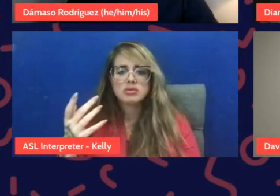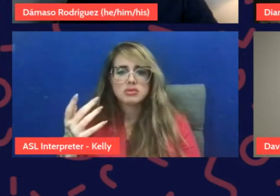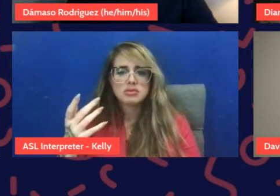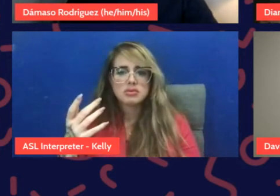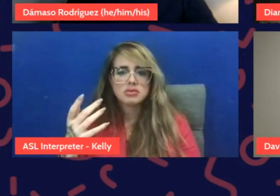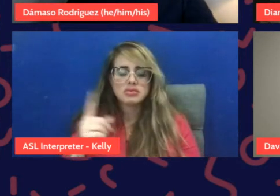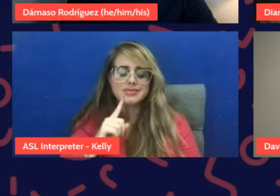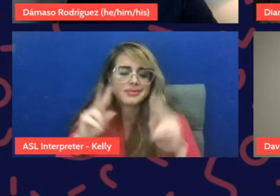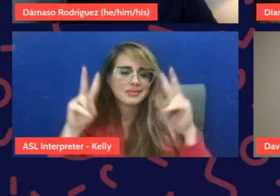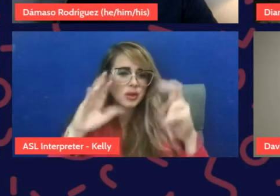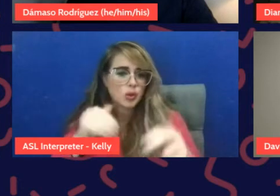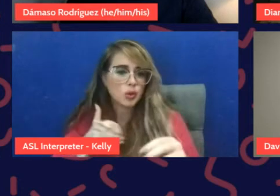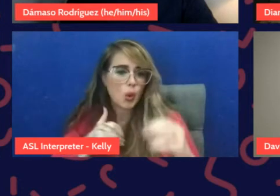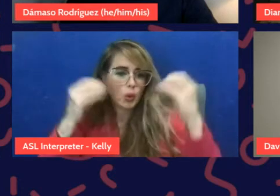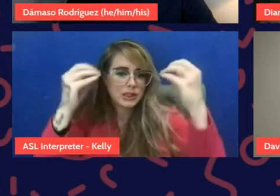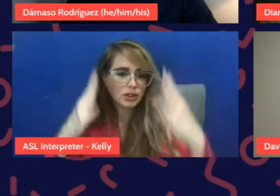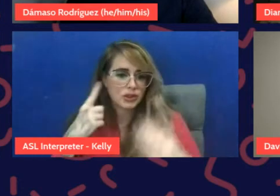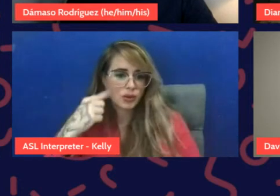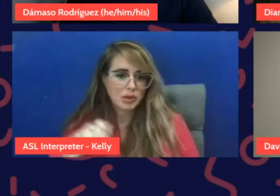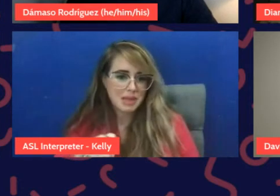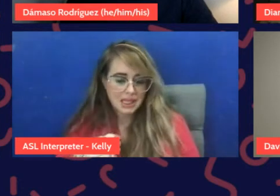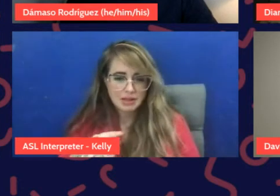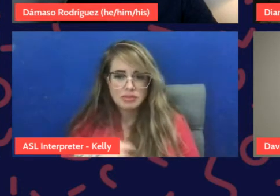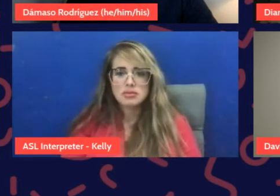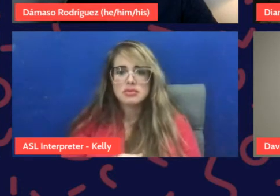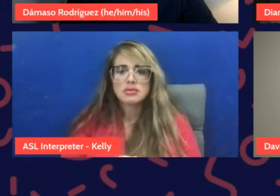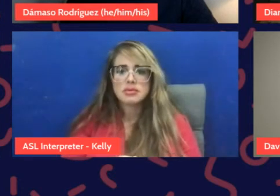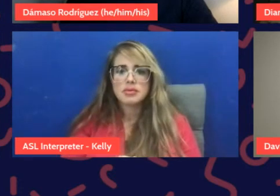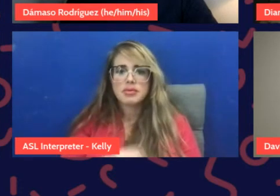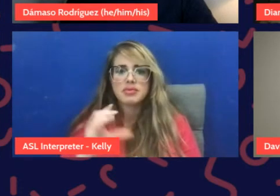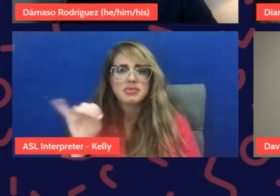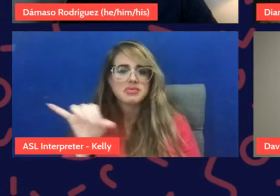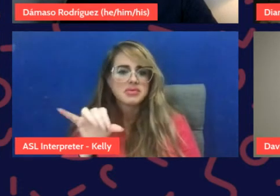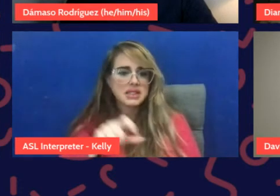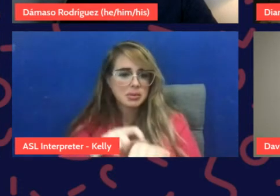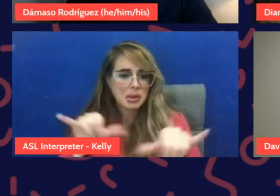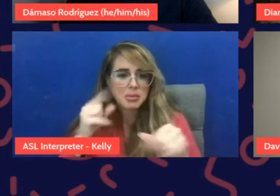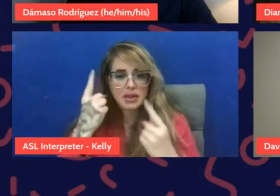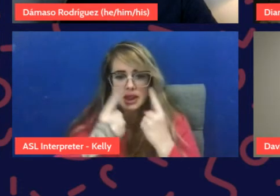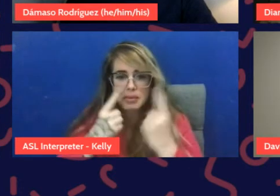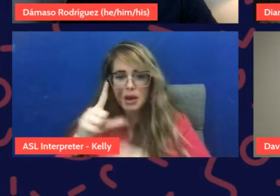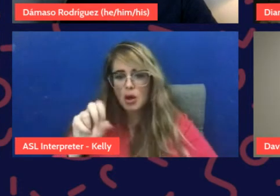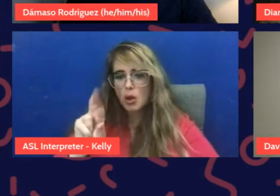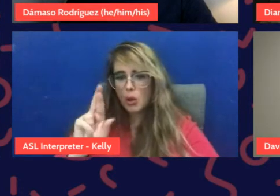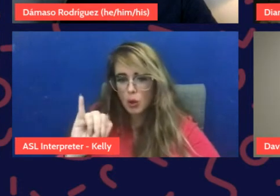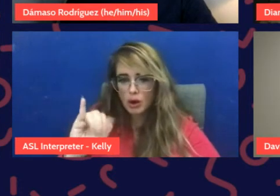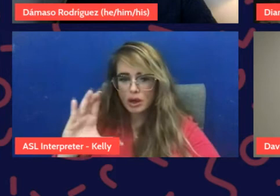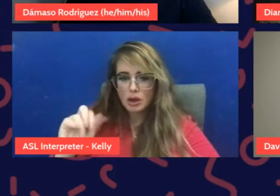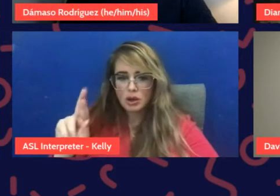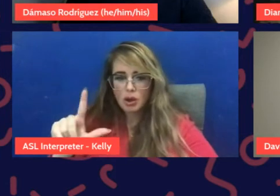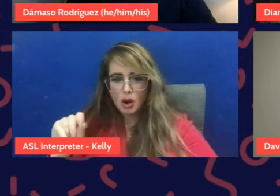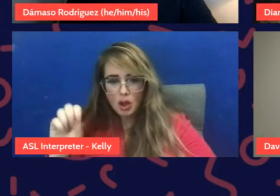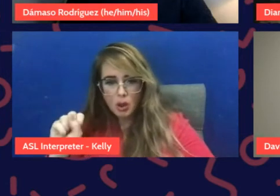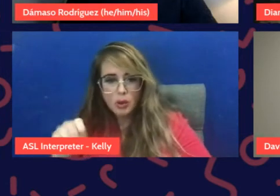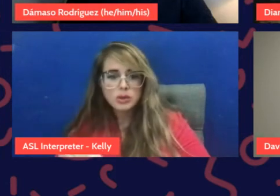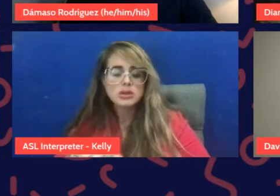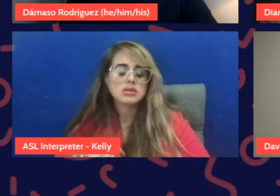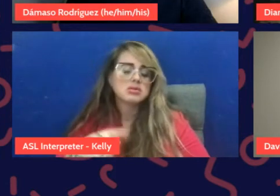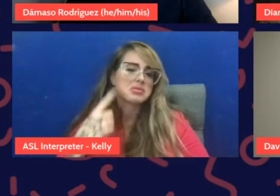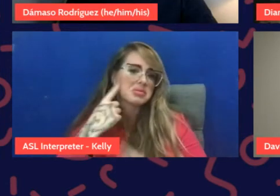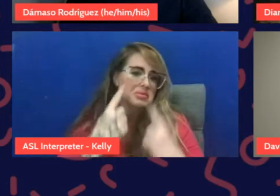soul teacher in a lot of ways for me. And in the same lineage, I think a lot about Lori Carlos, and I think a lot about Intozake Shange